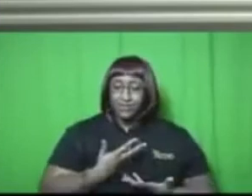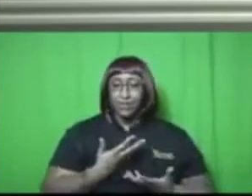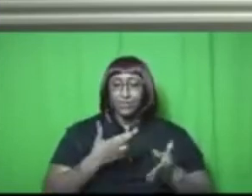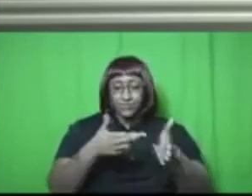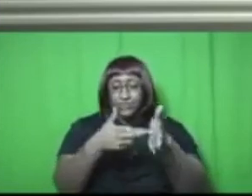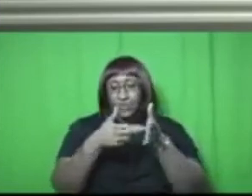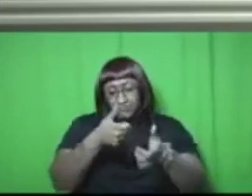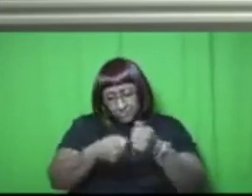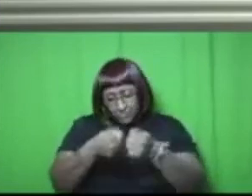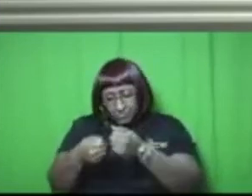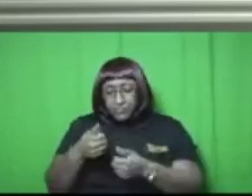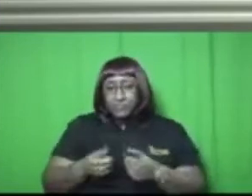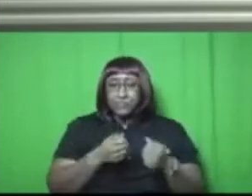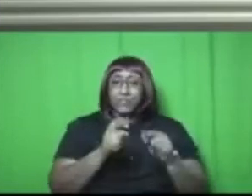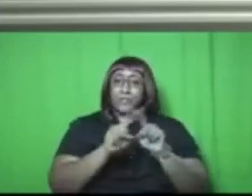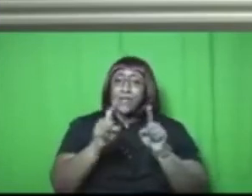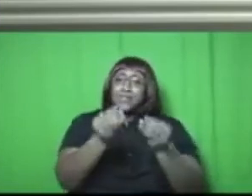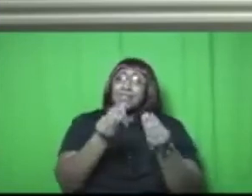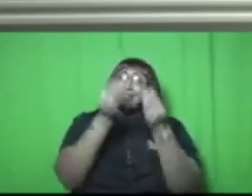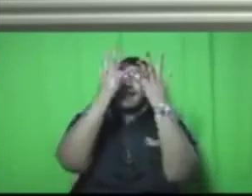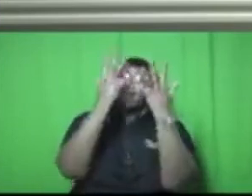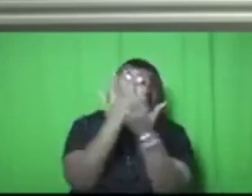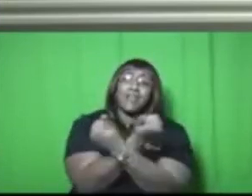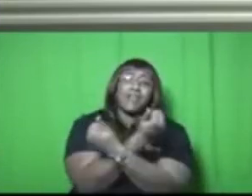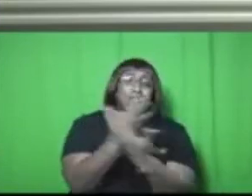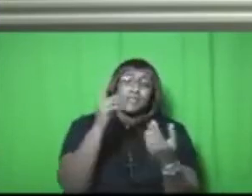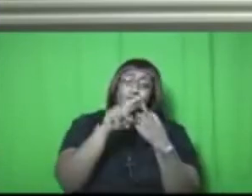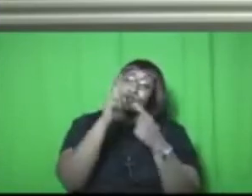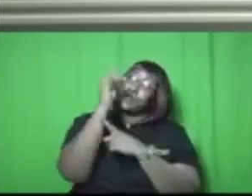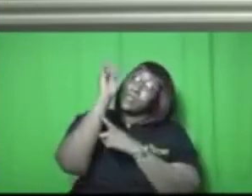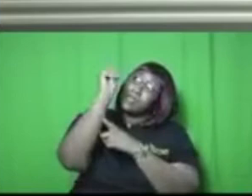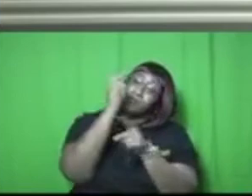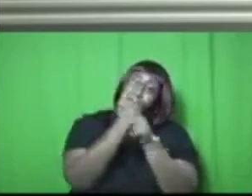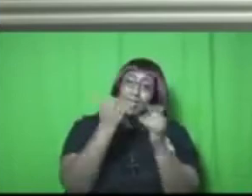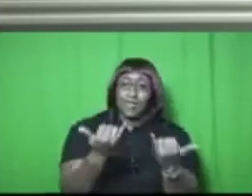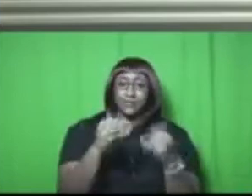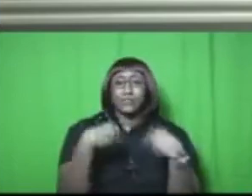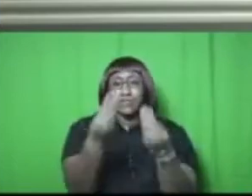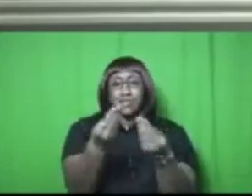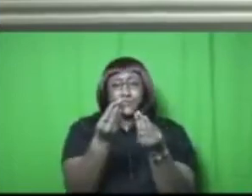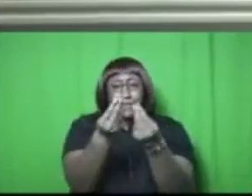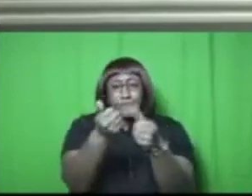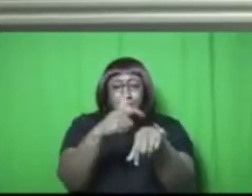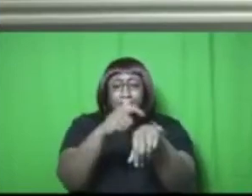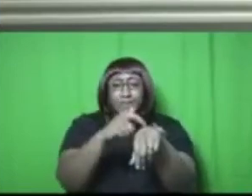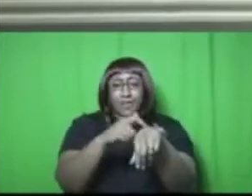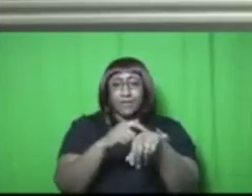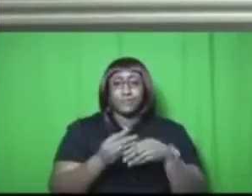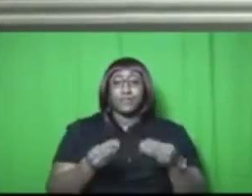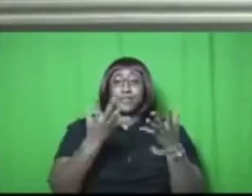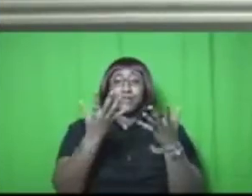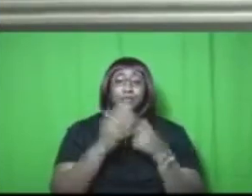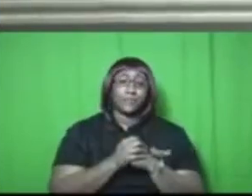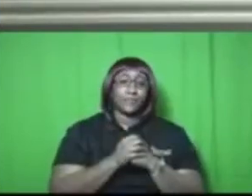done. But cast everything to him right now. We're going to give you just a moment right now as we cast all our